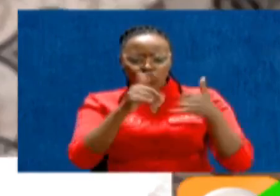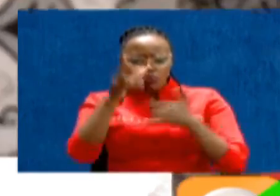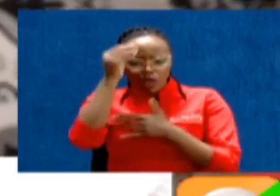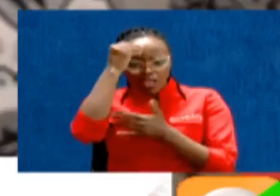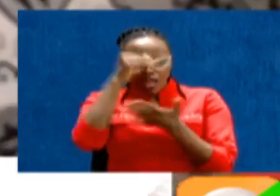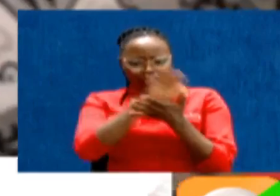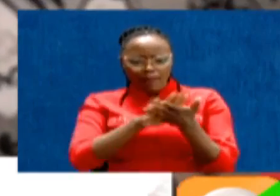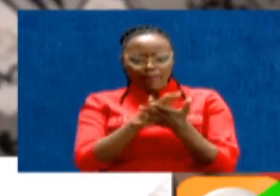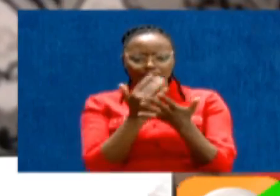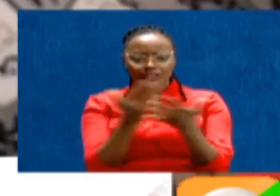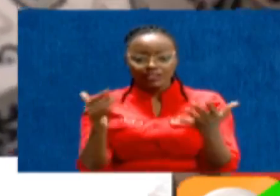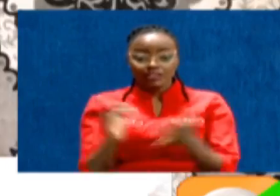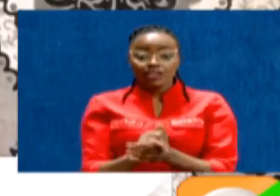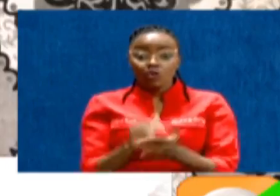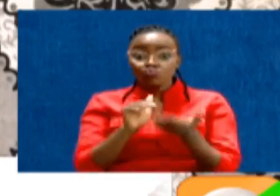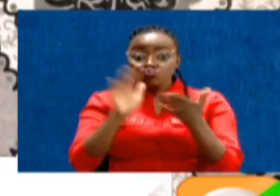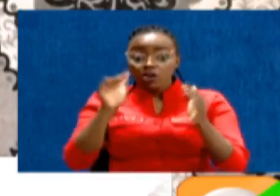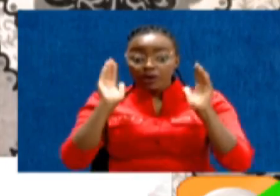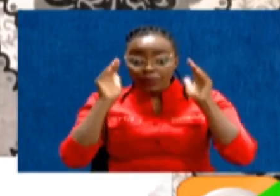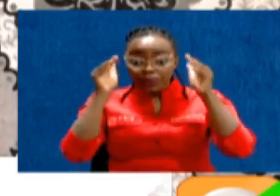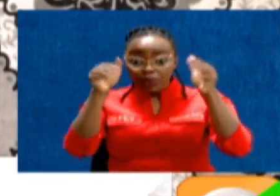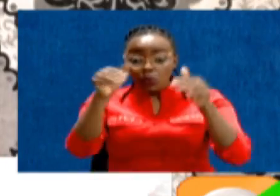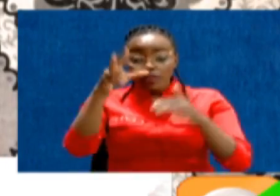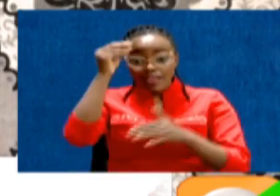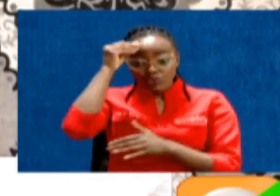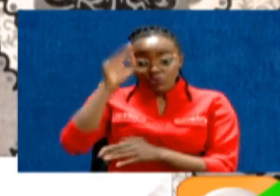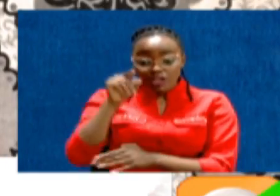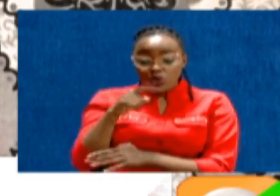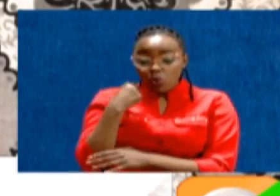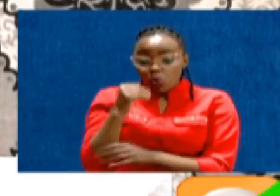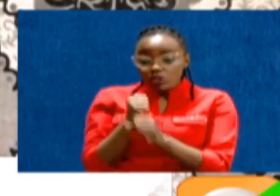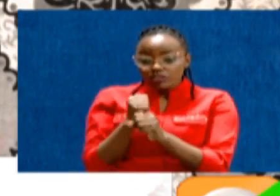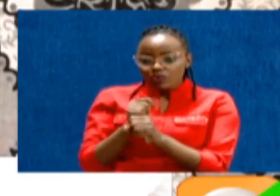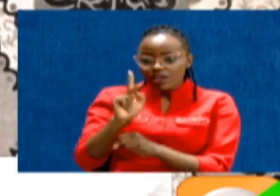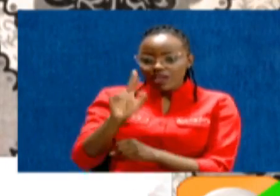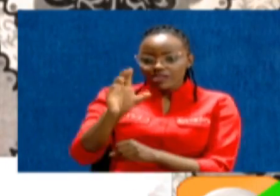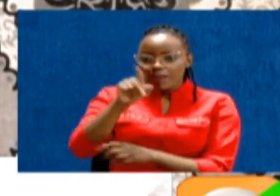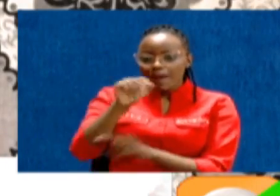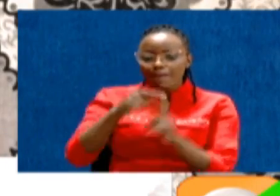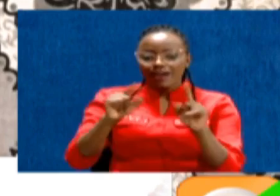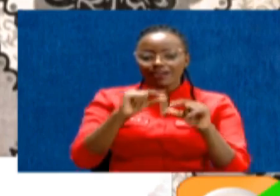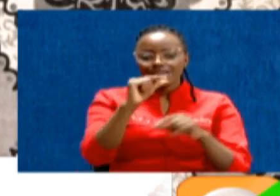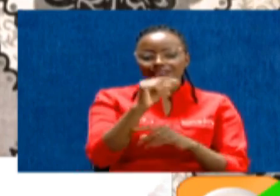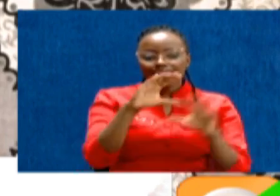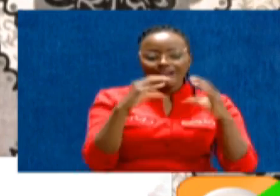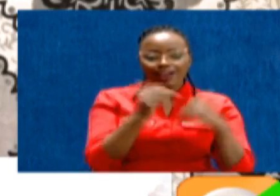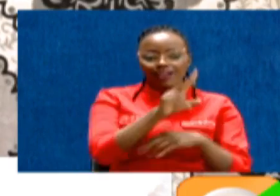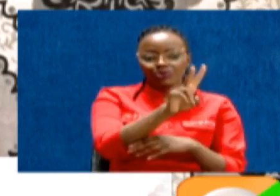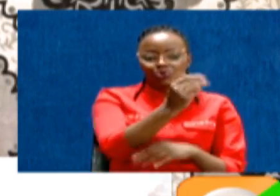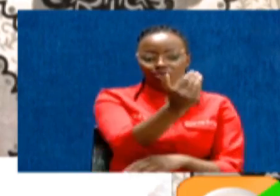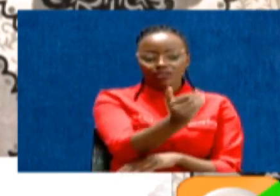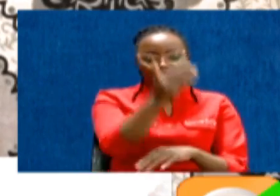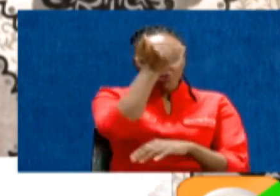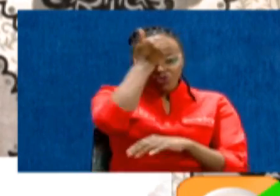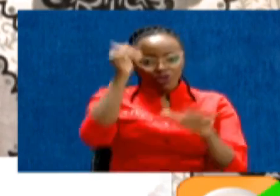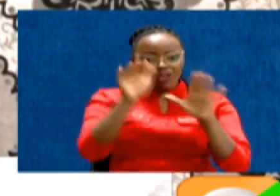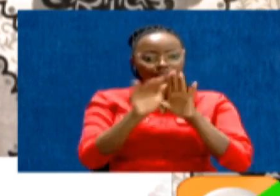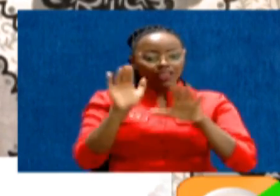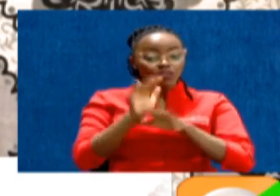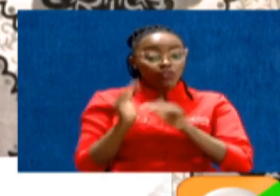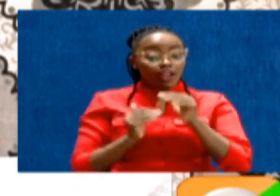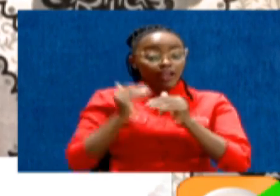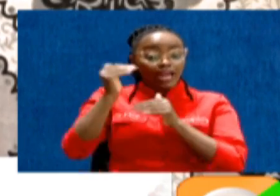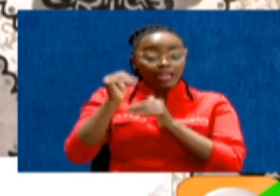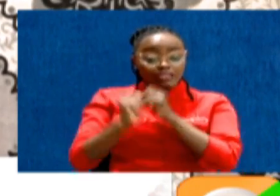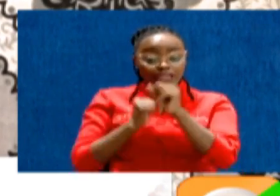I concentrate na huyu candidate. Ni kama huyu wa grade two, amesahau kila kitu. Jota next year, tuseme kama huyu candidate,